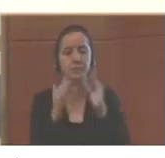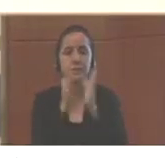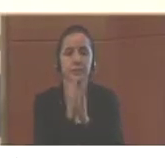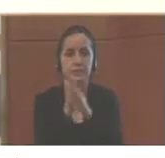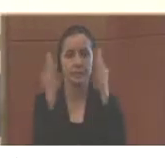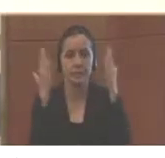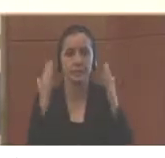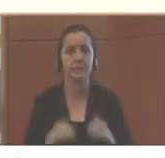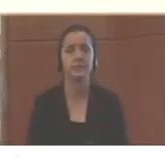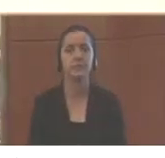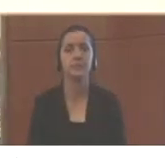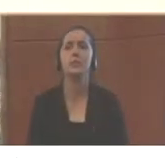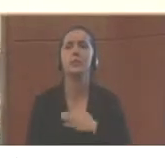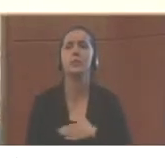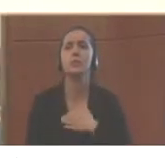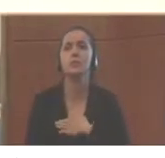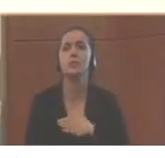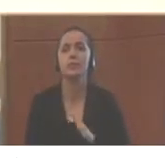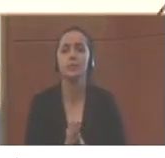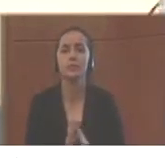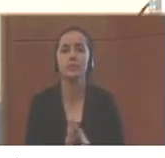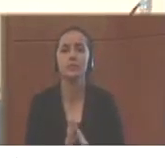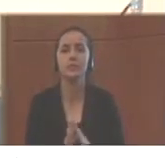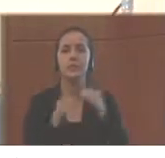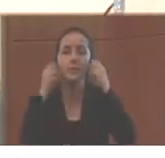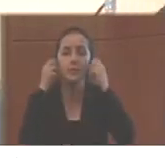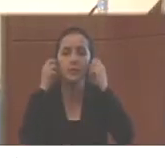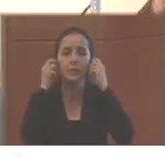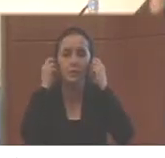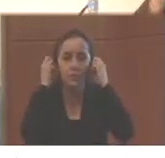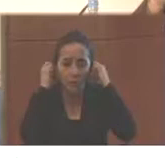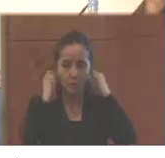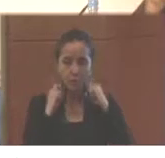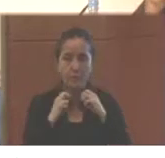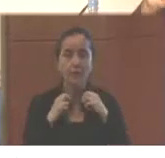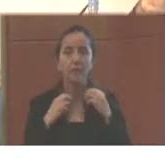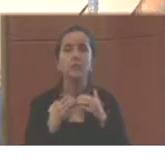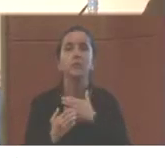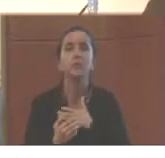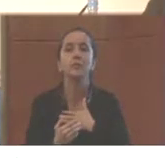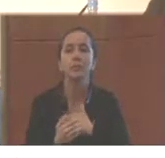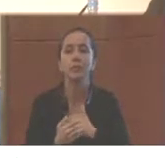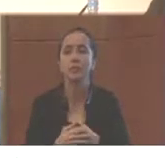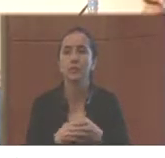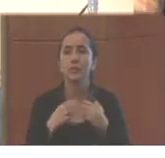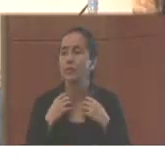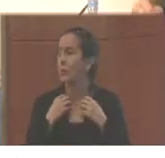Por favor, se preenac para su declaración. Gracias.